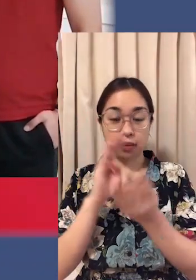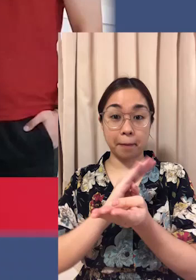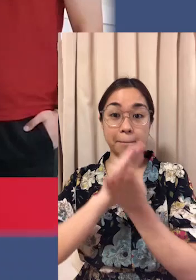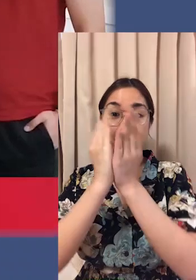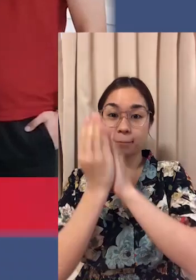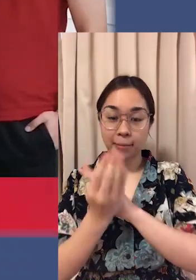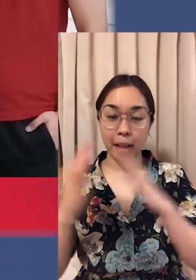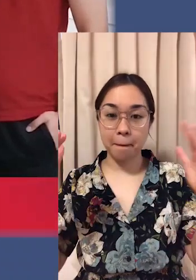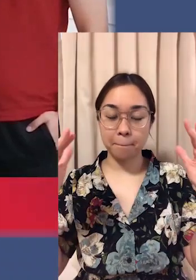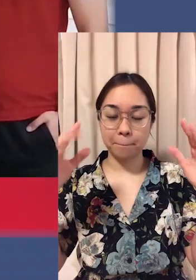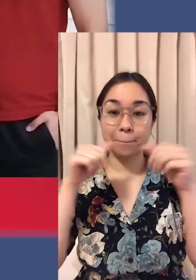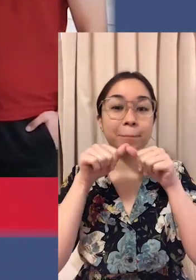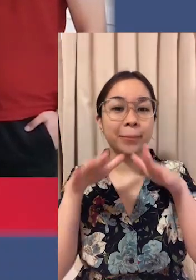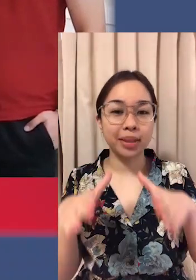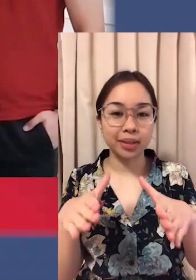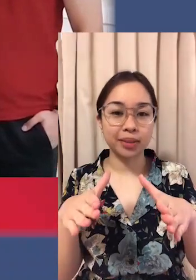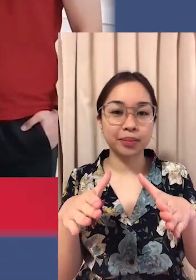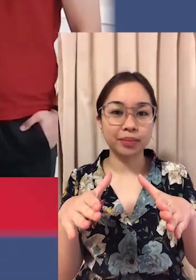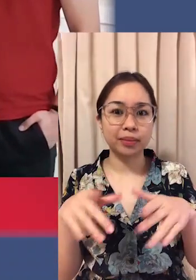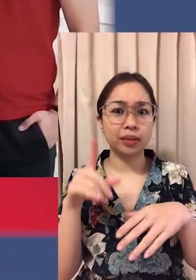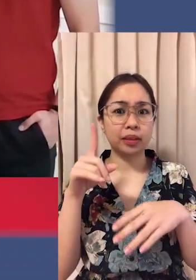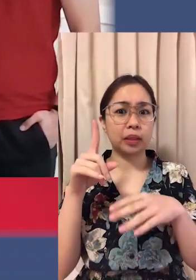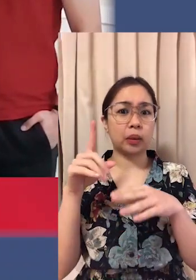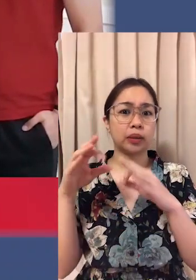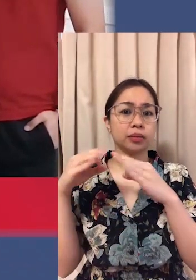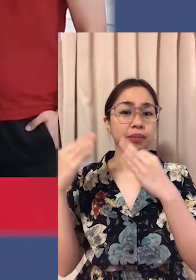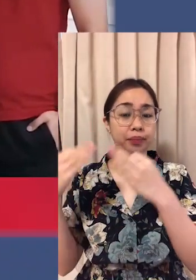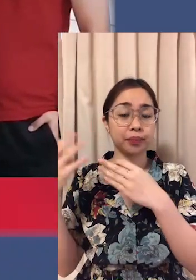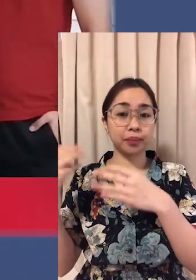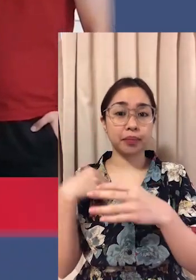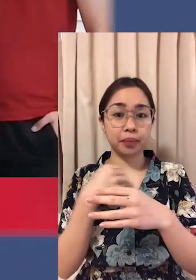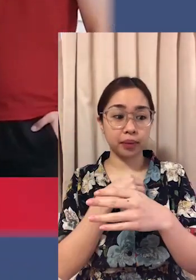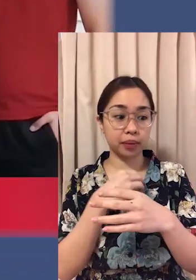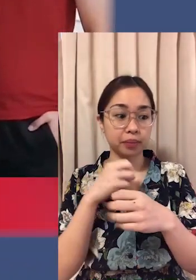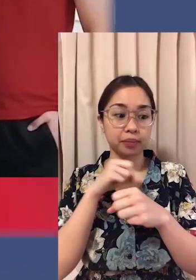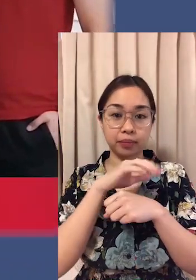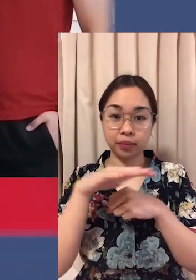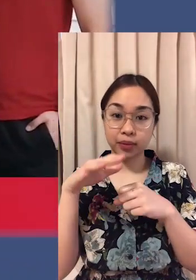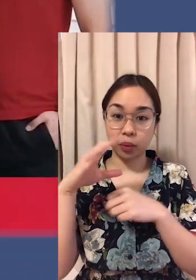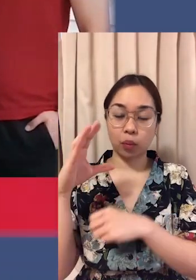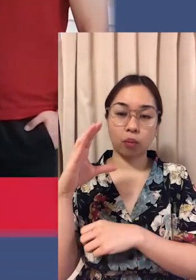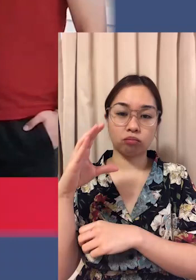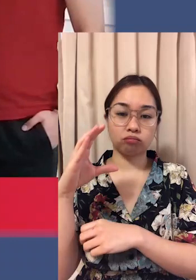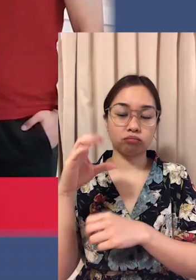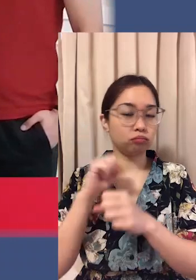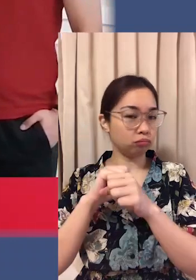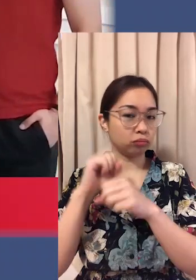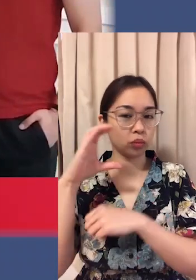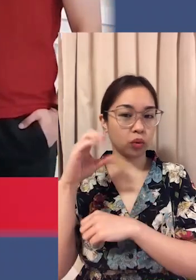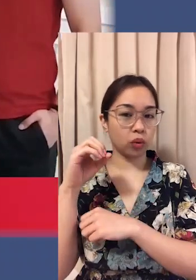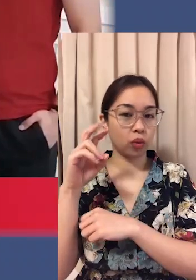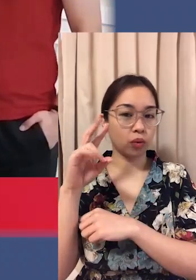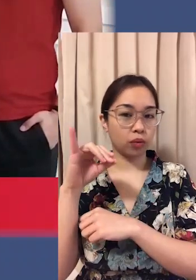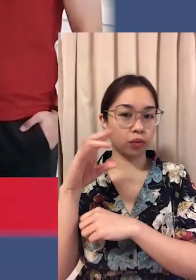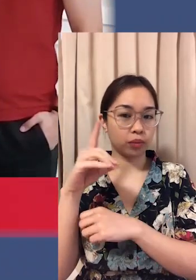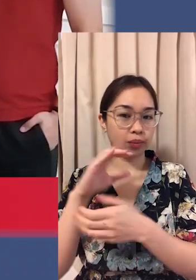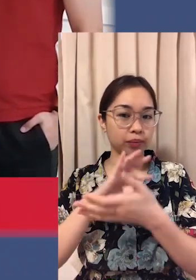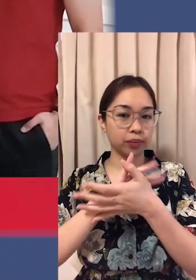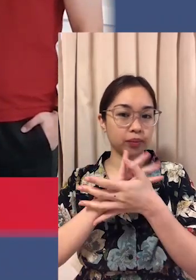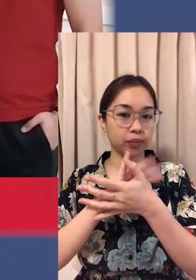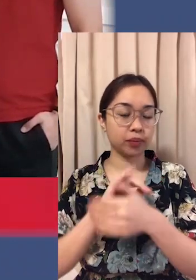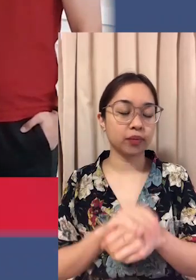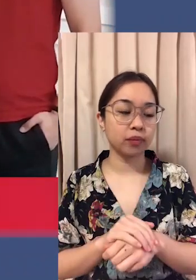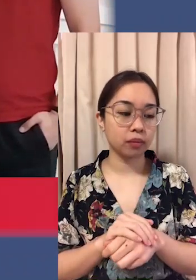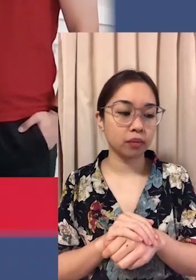the family's business partners was infected with COVID. Yes, and that is true. For example, how the Lord